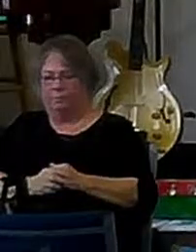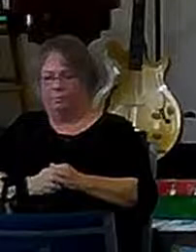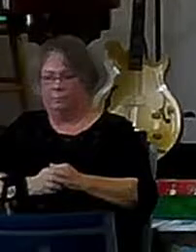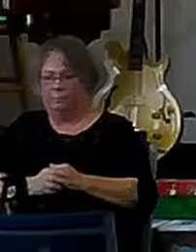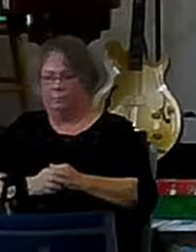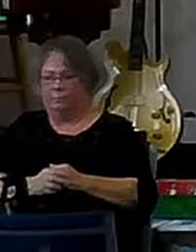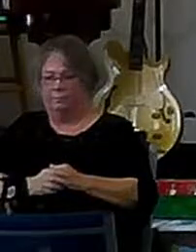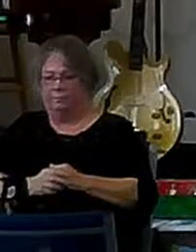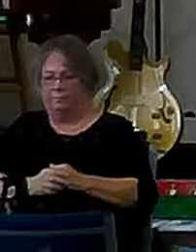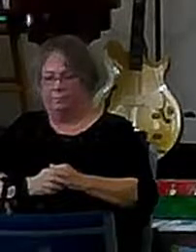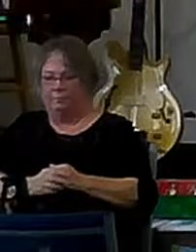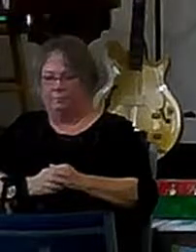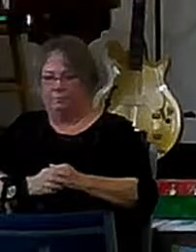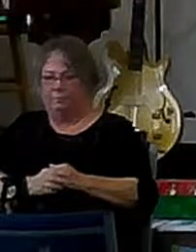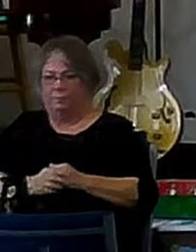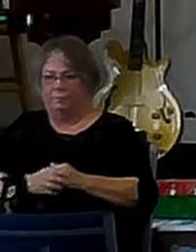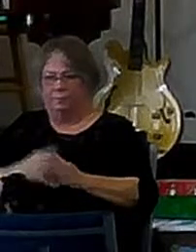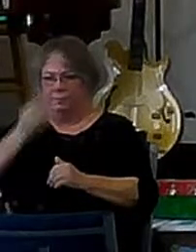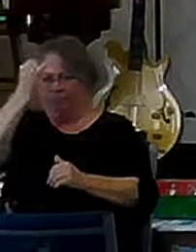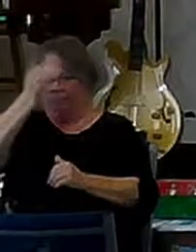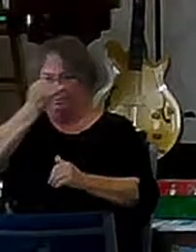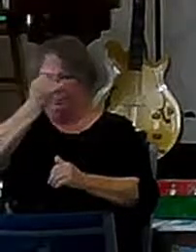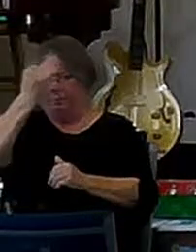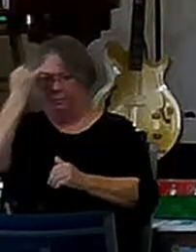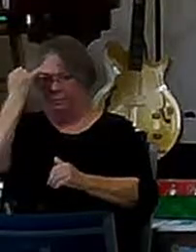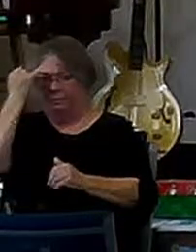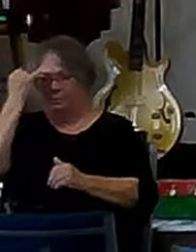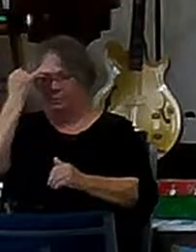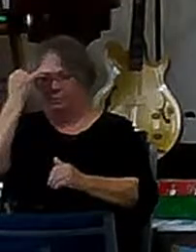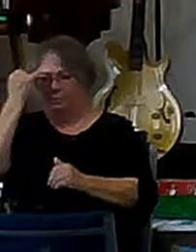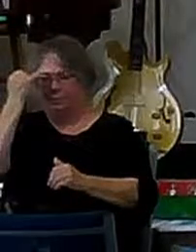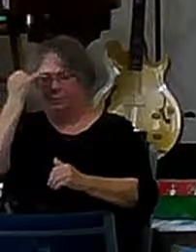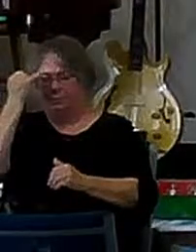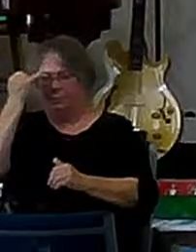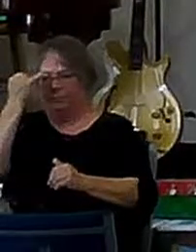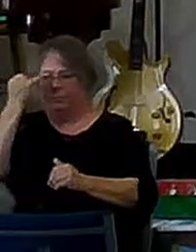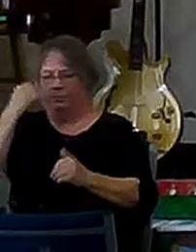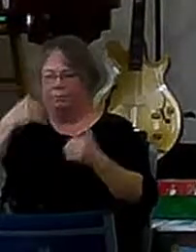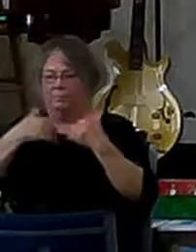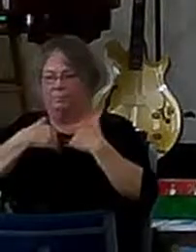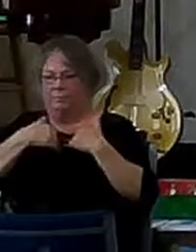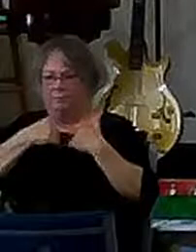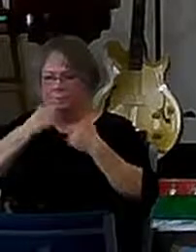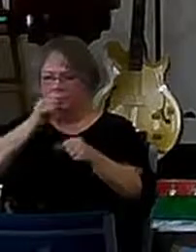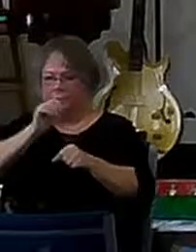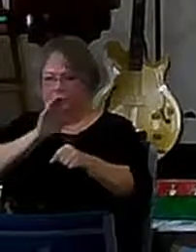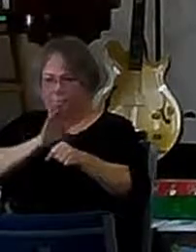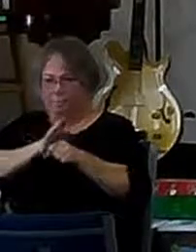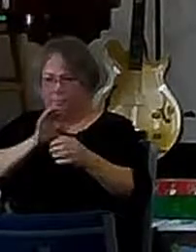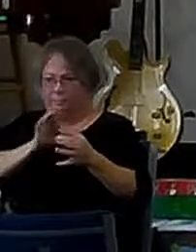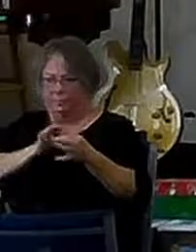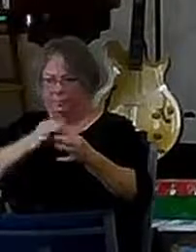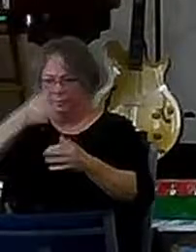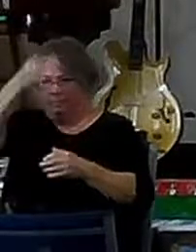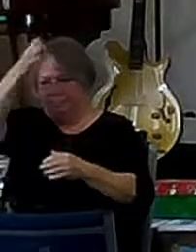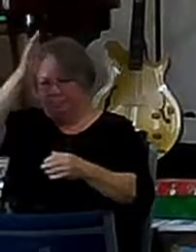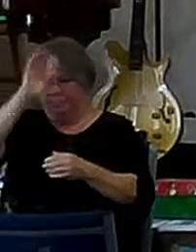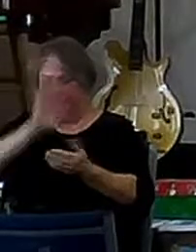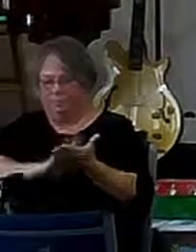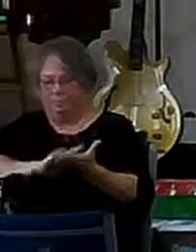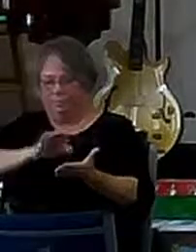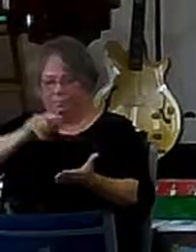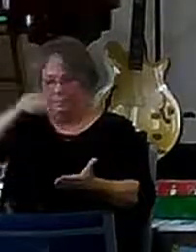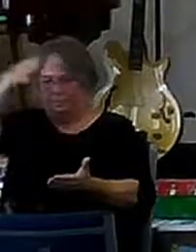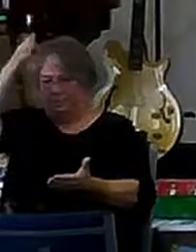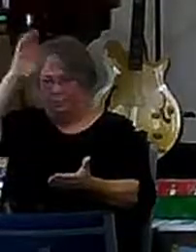To them belong the adoption, the covenants, the glory, the covenants. Think of all the great